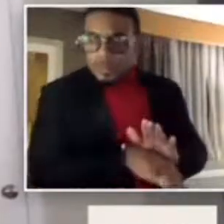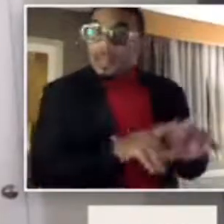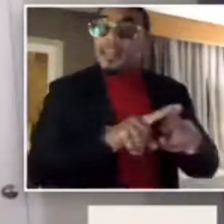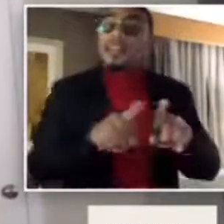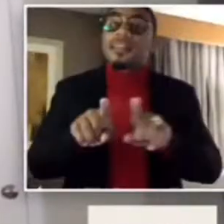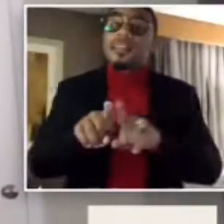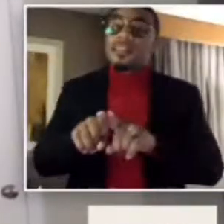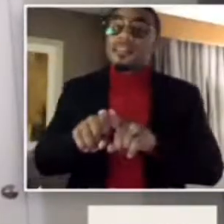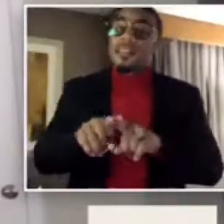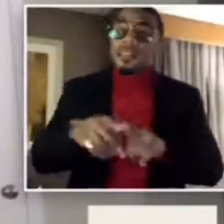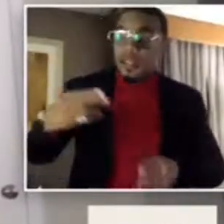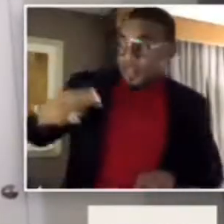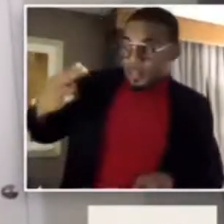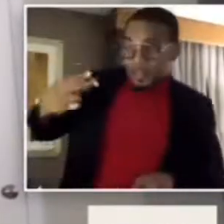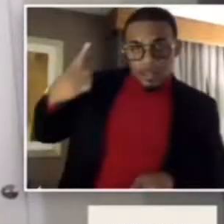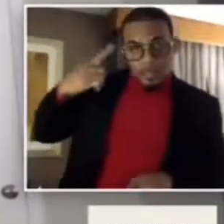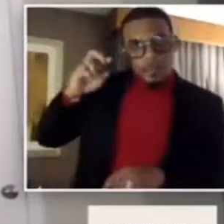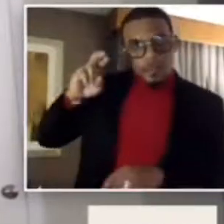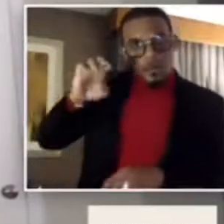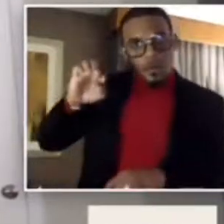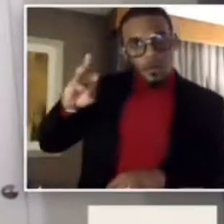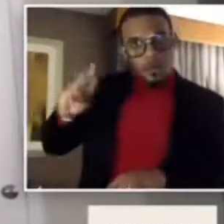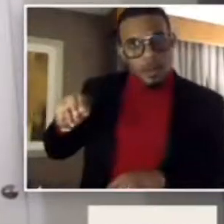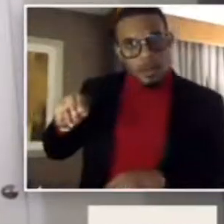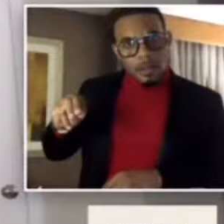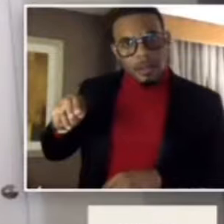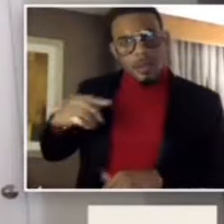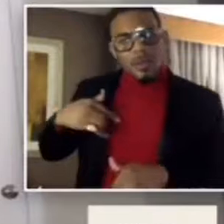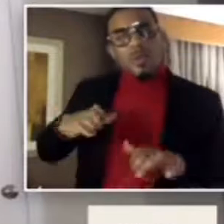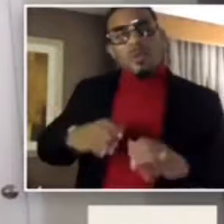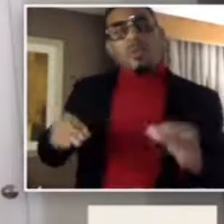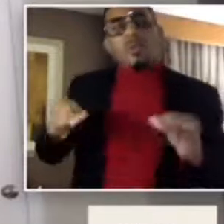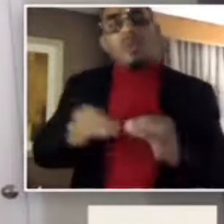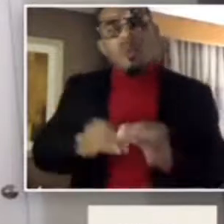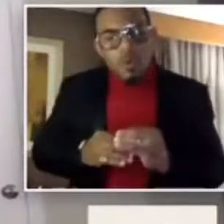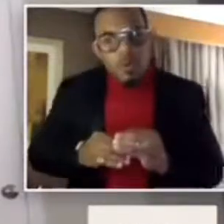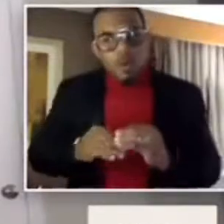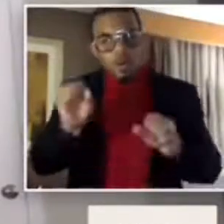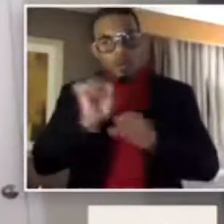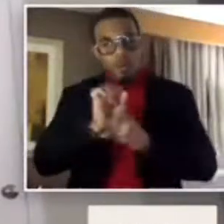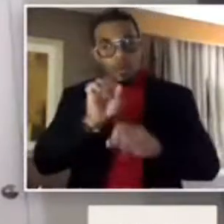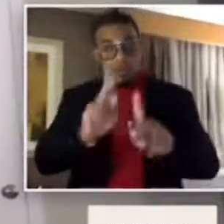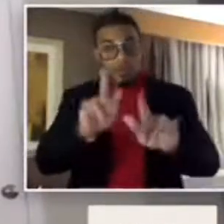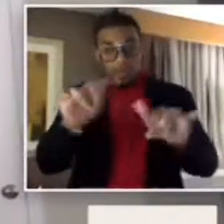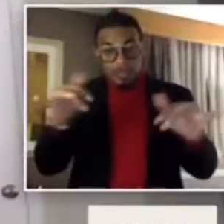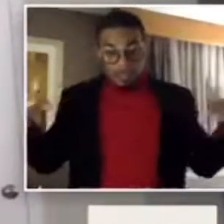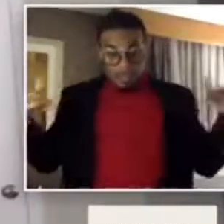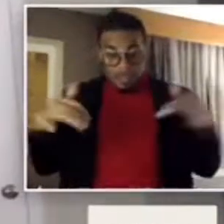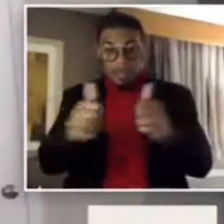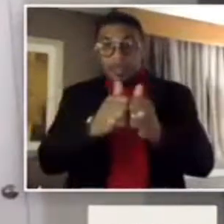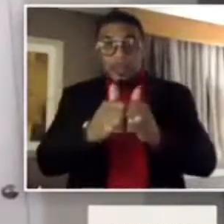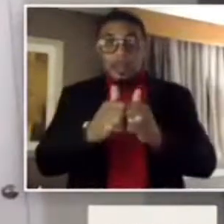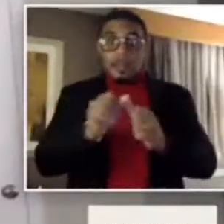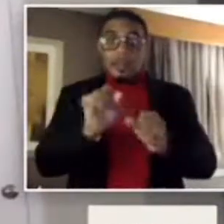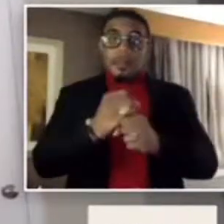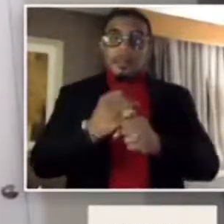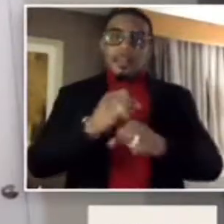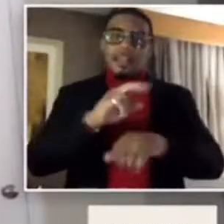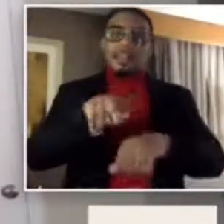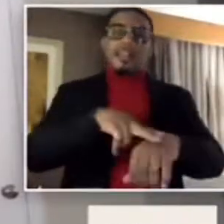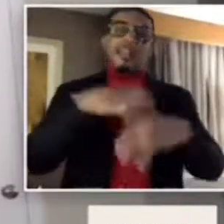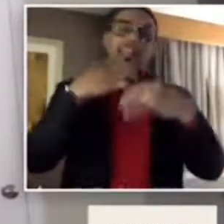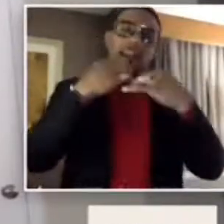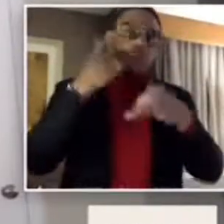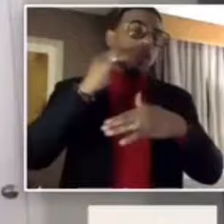a history of racism. And we can do more. Working people can come together to make a nation that cares